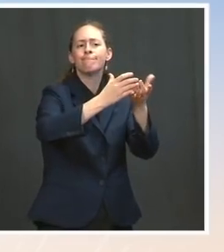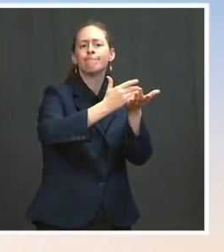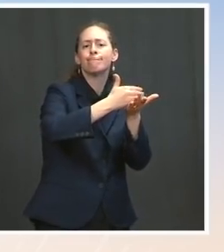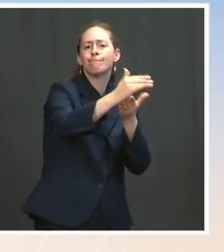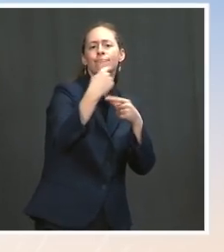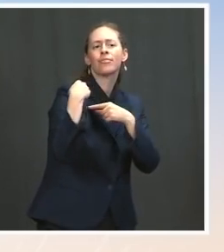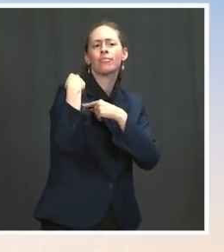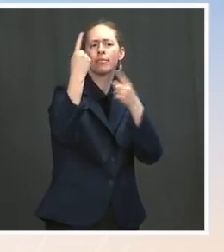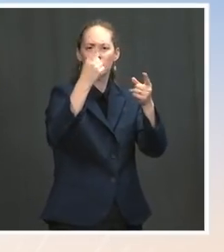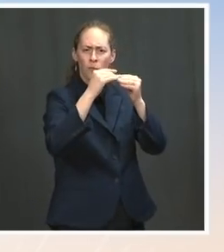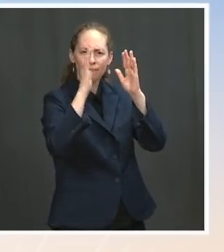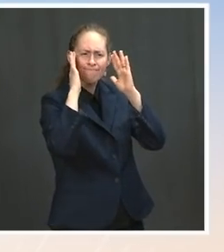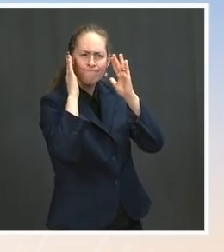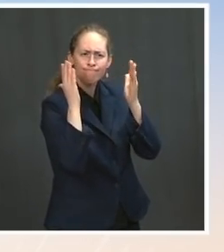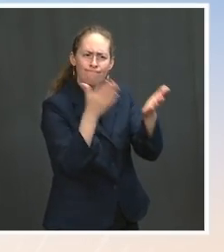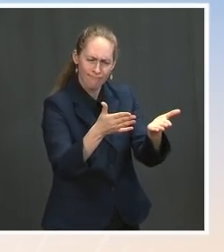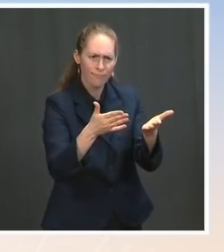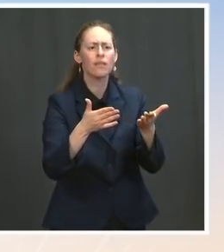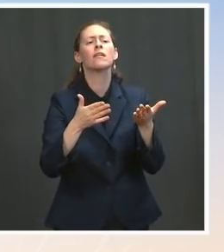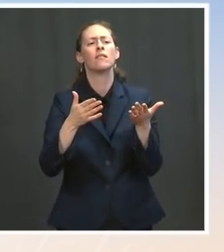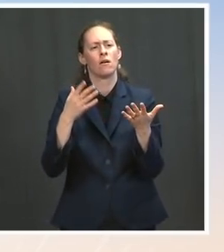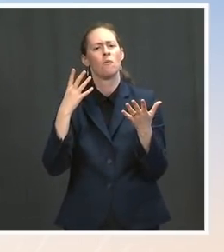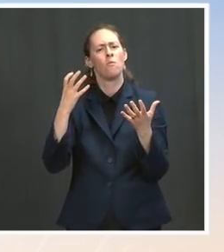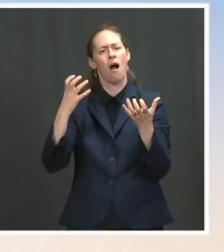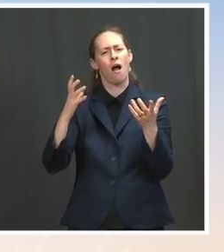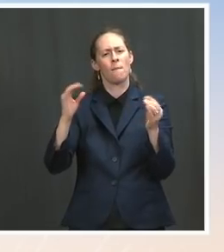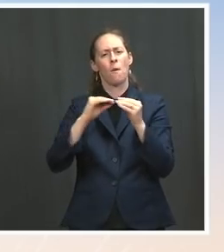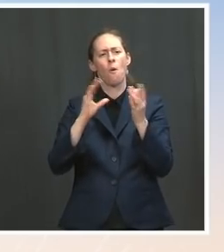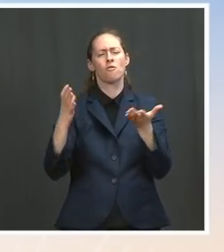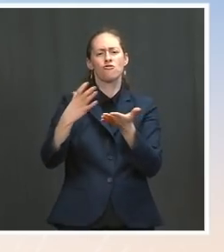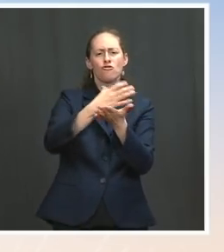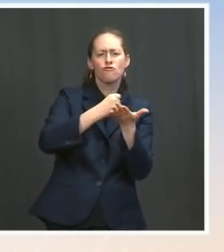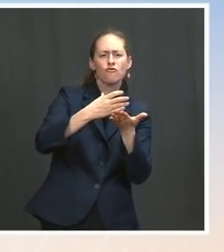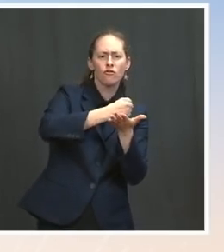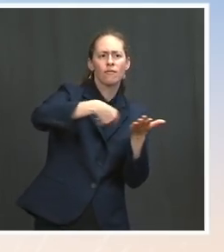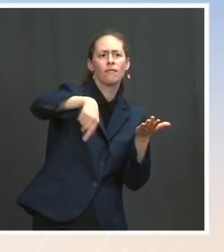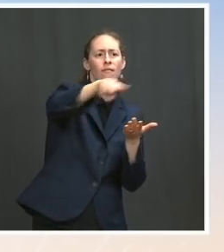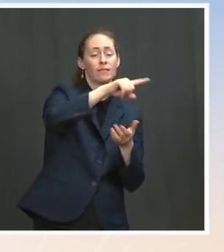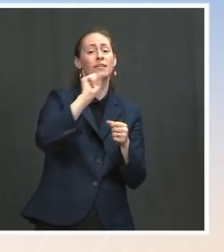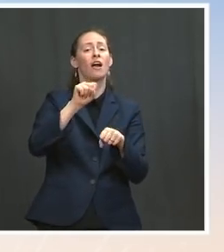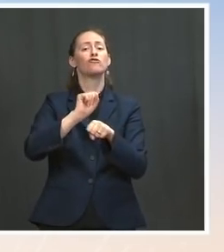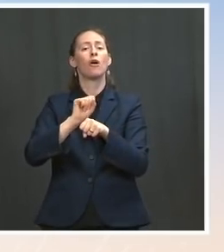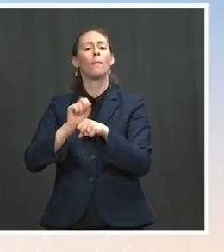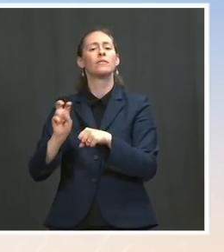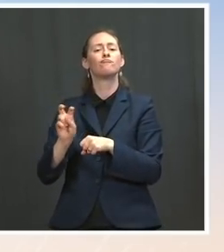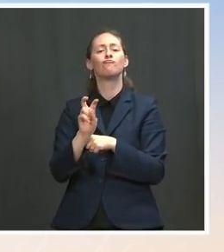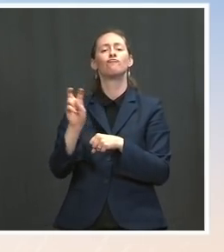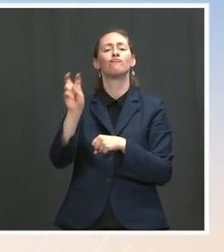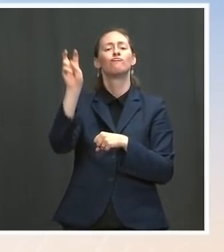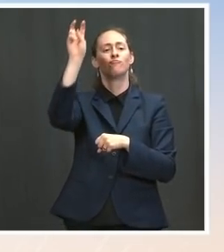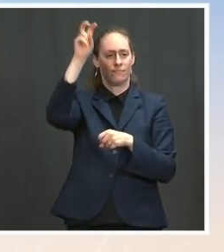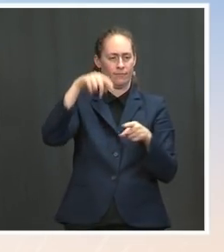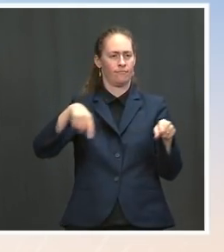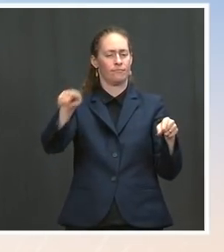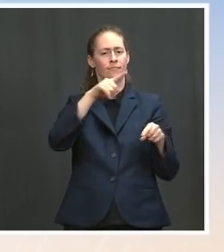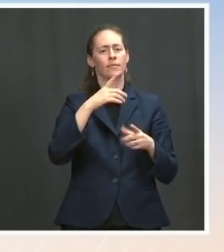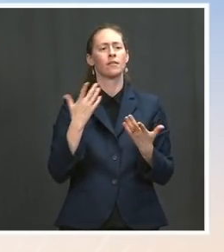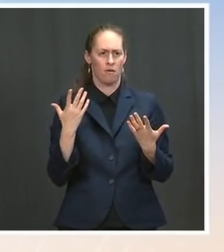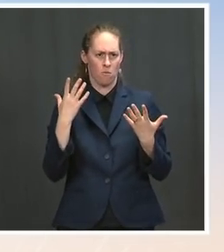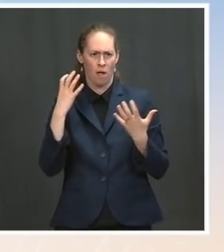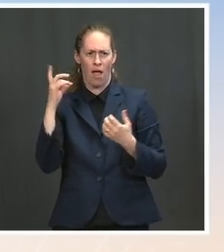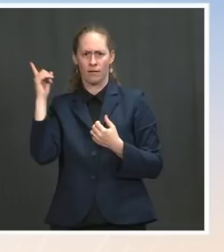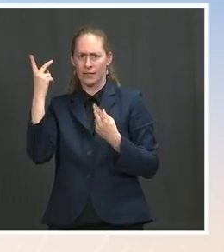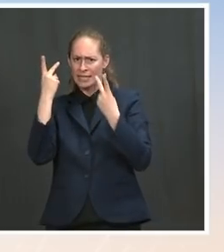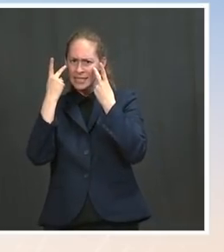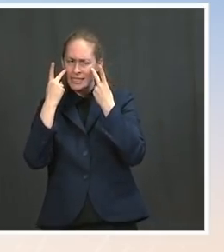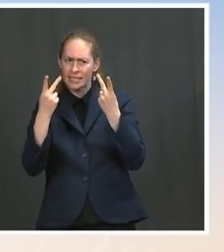students move to the top of the income ladder. And so President Biden is calling for a historic investment in these areas. And those are things that are laid out specifically in his budget and